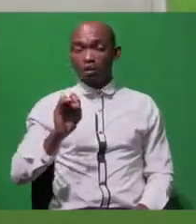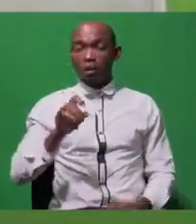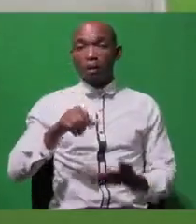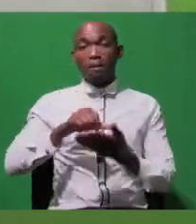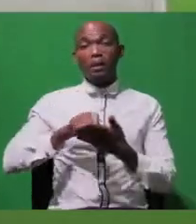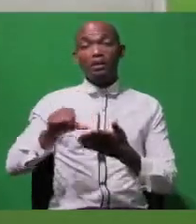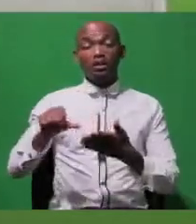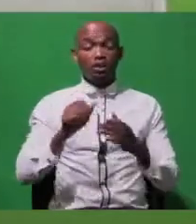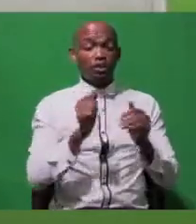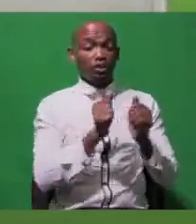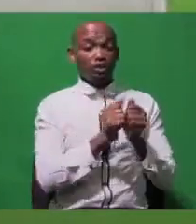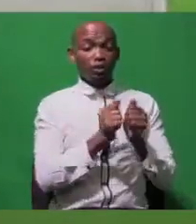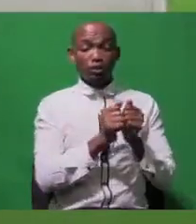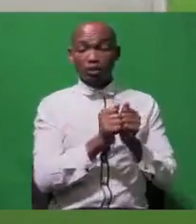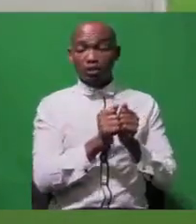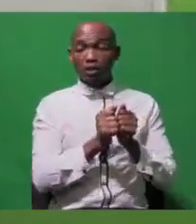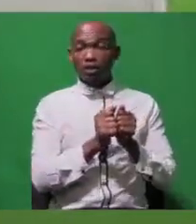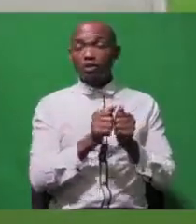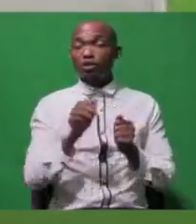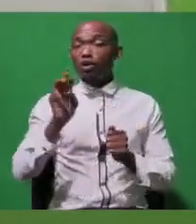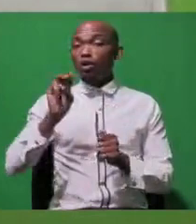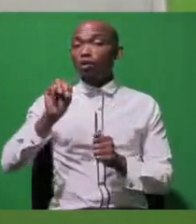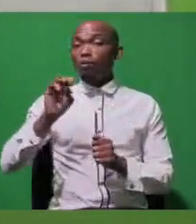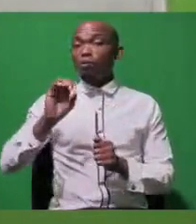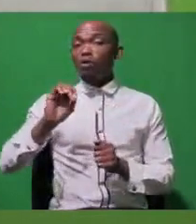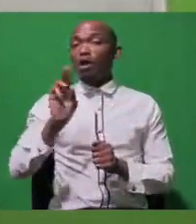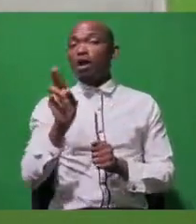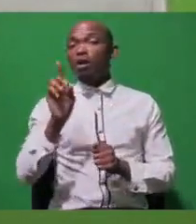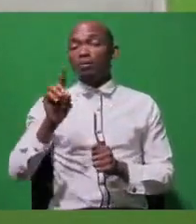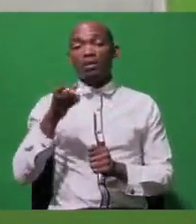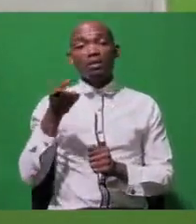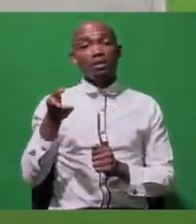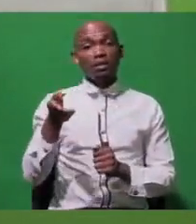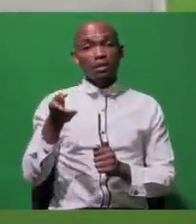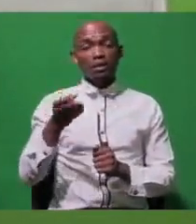supplier, then Muhammad is known as a creditor.